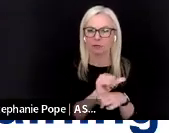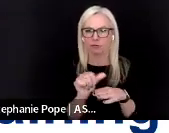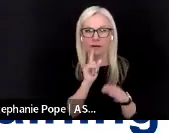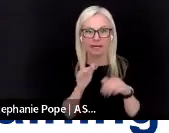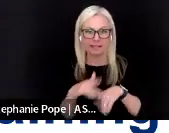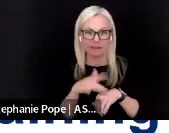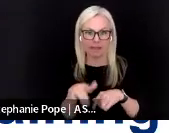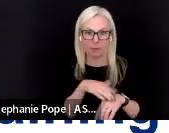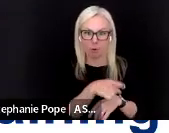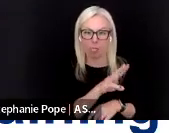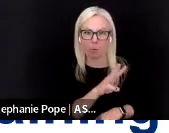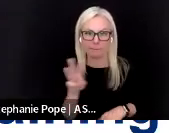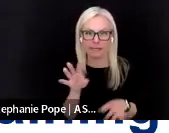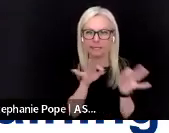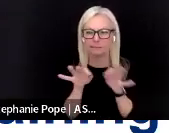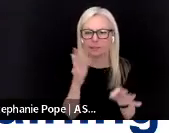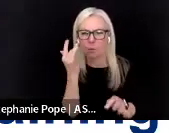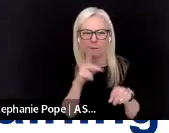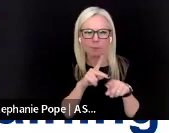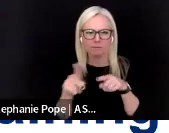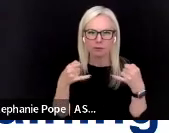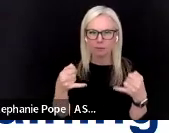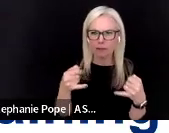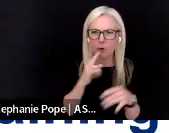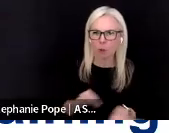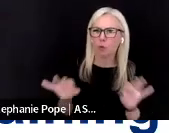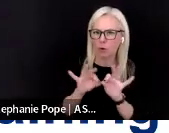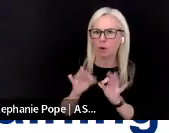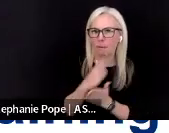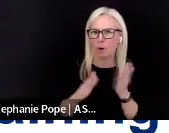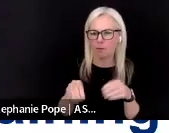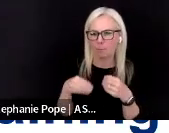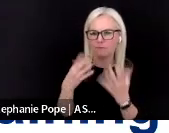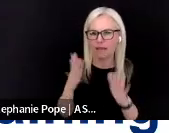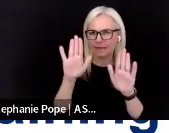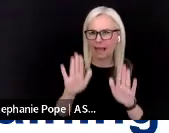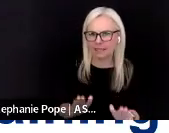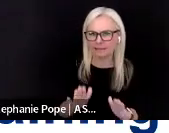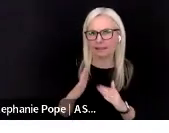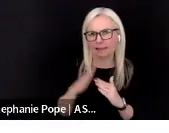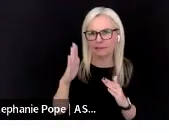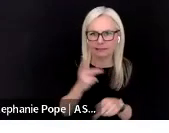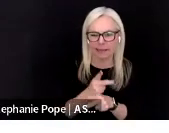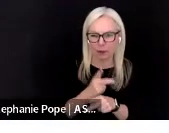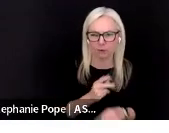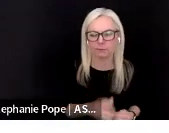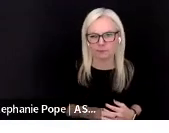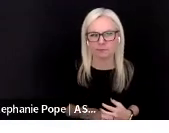our website. It explains why professional boundaries are a critical part of providing excellent care.